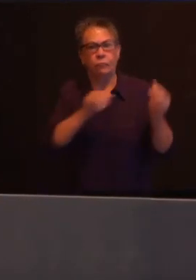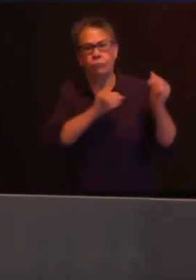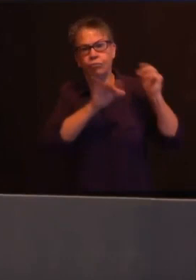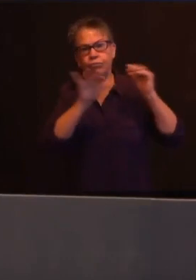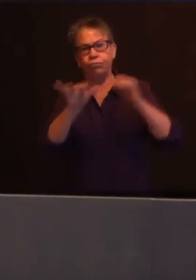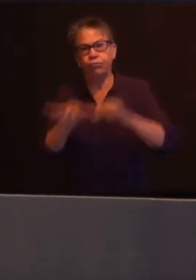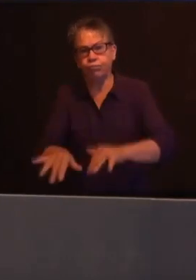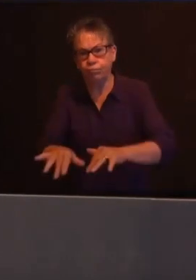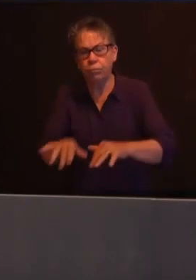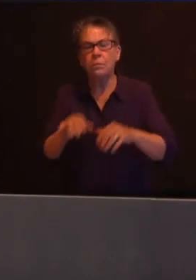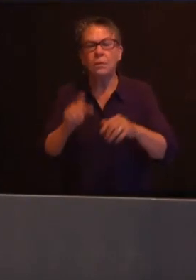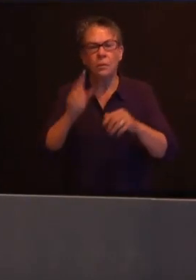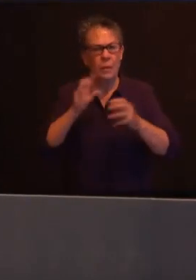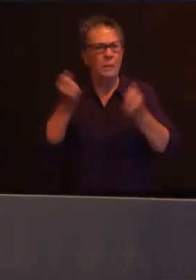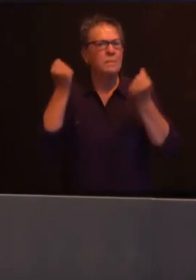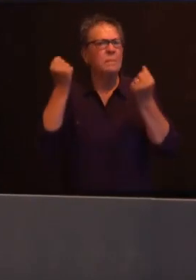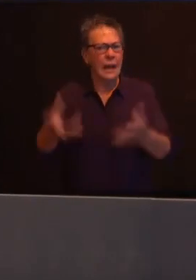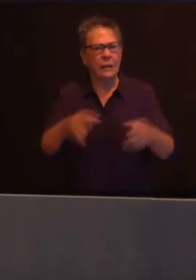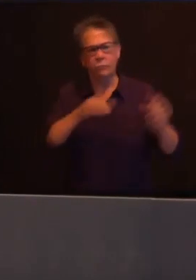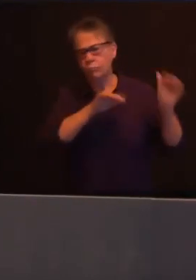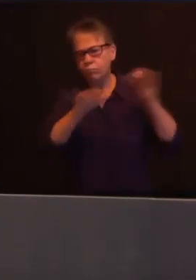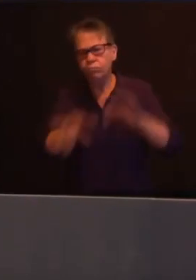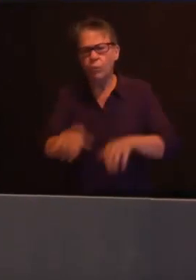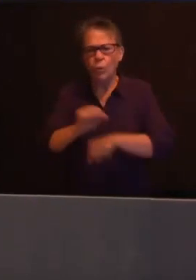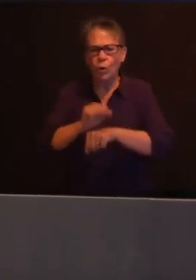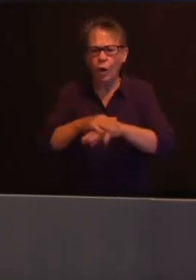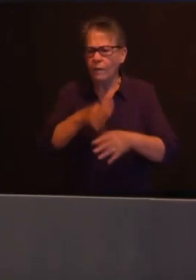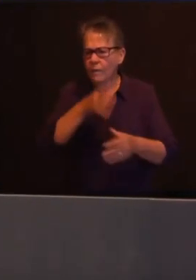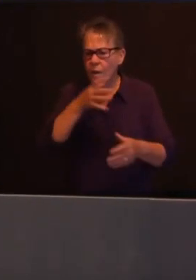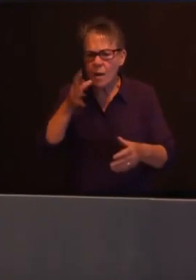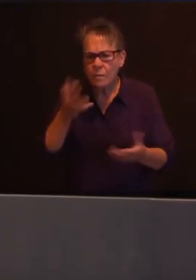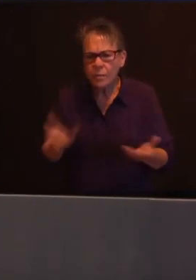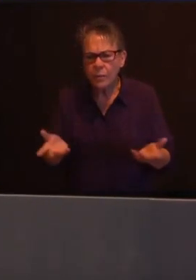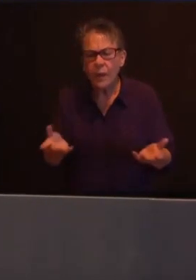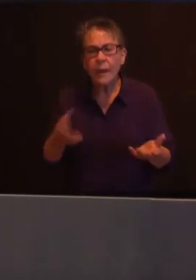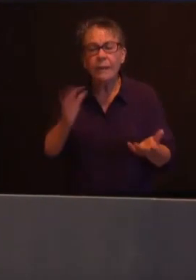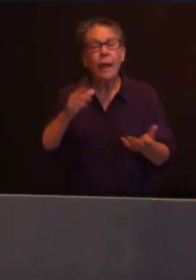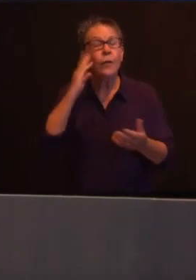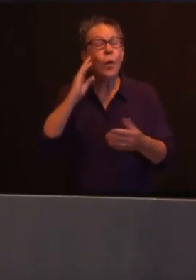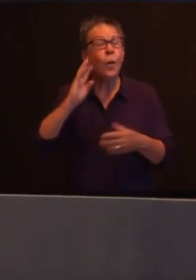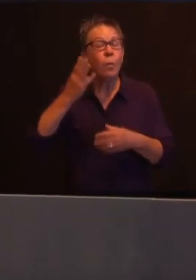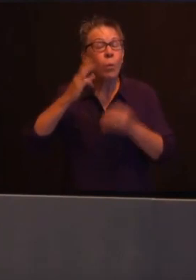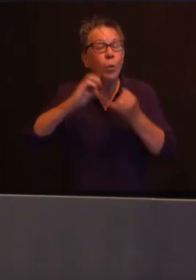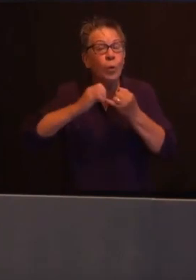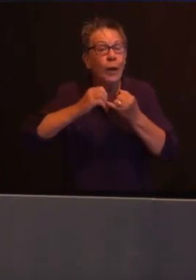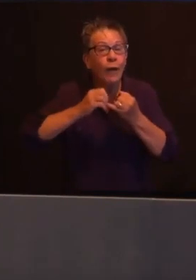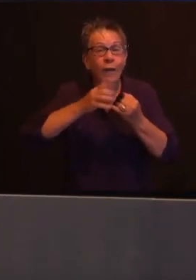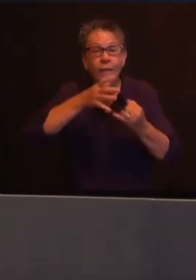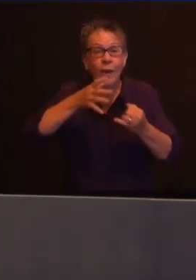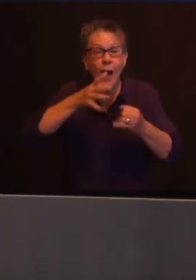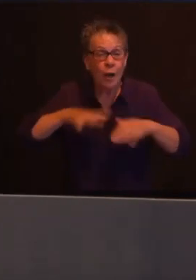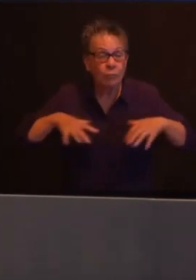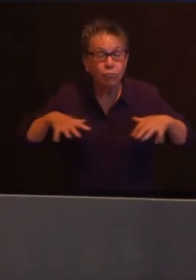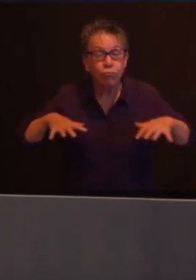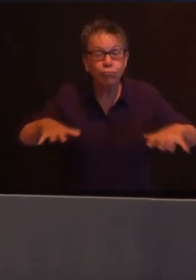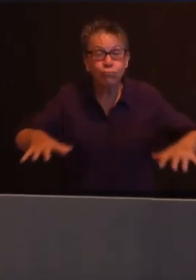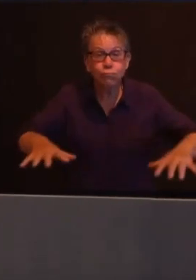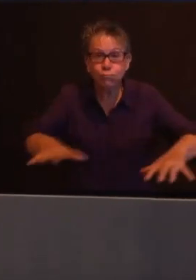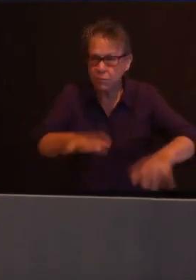blueberry migrant workers right now, but it will ramp up as the season goes on. So we're working